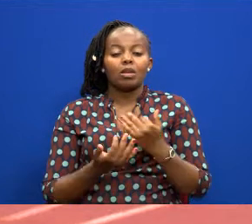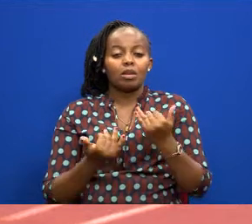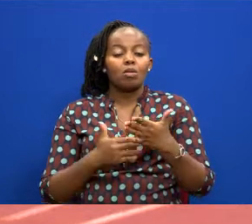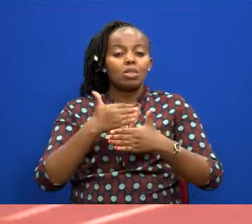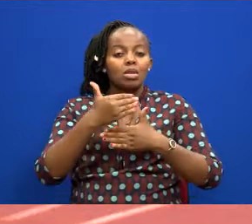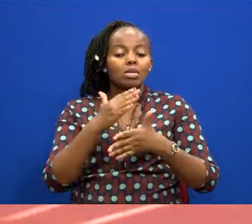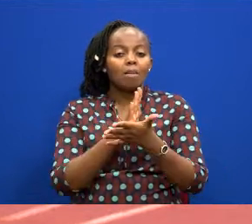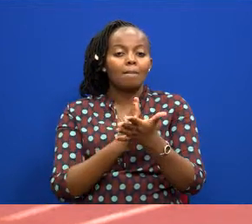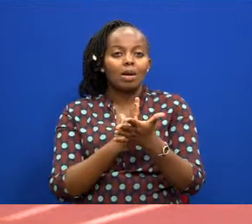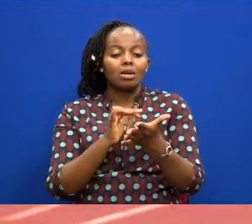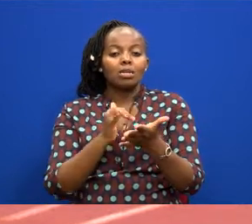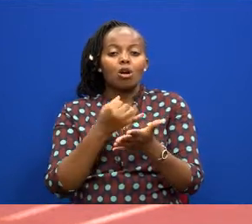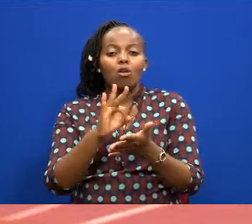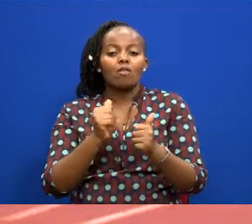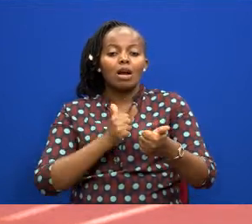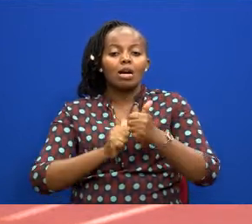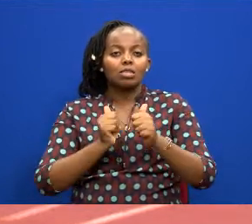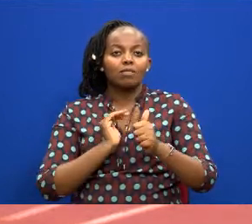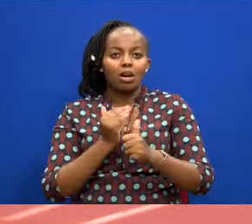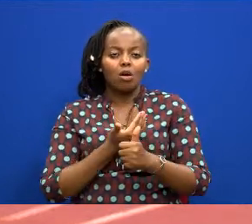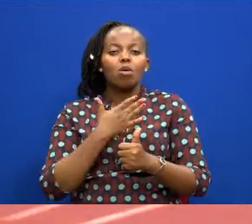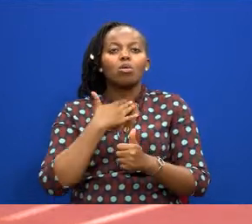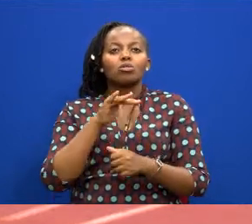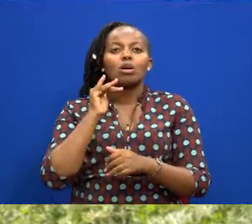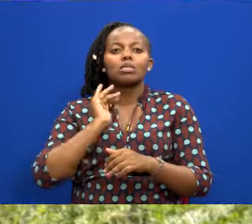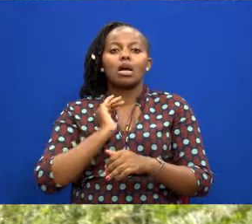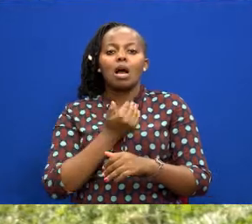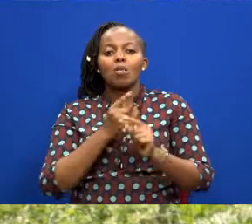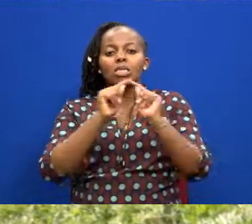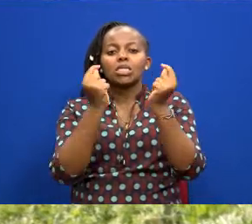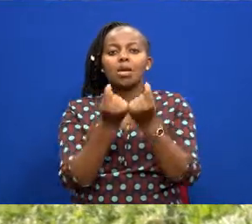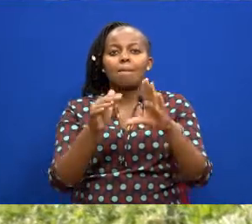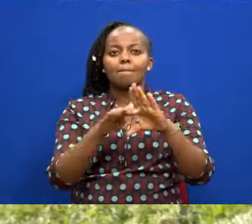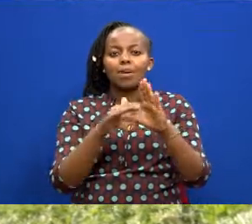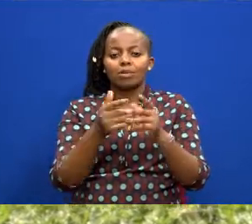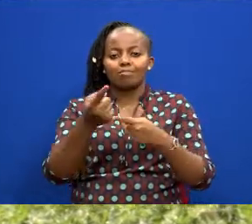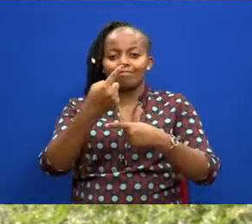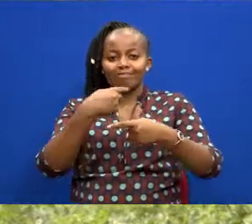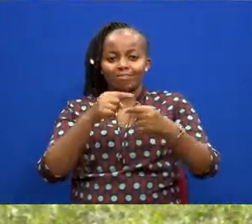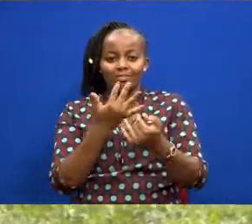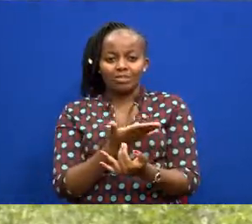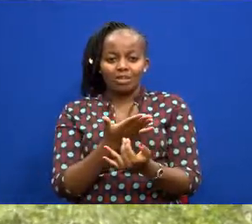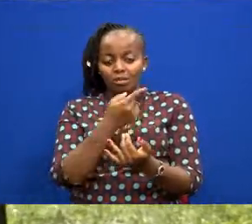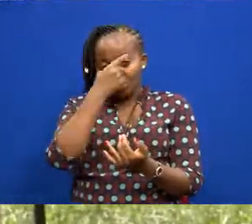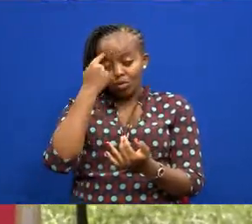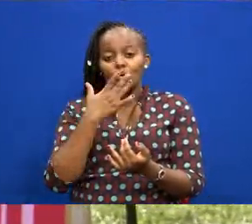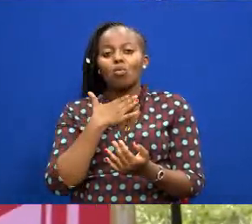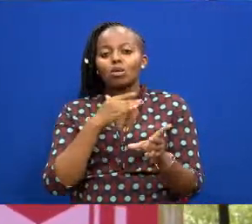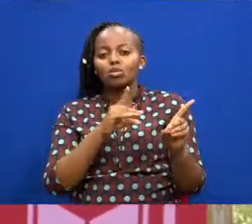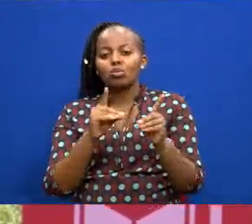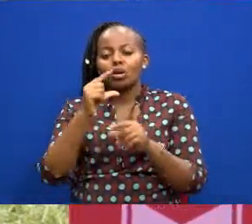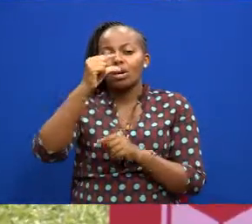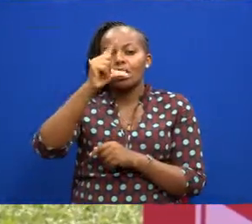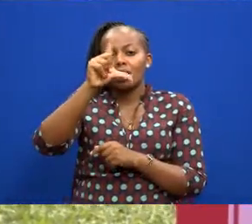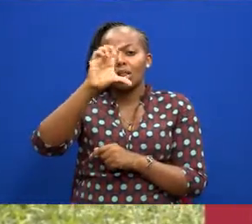So the next phase of our activity, I'm just going to ask our athletes to move a bit forward, because now we want to move into the